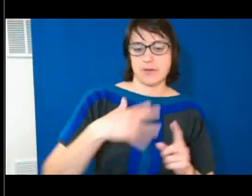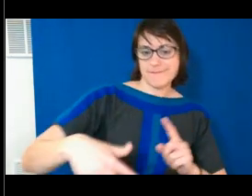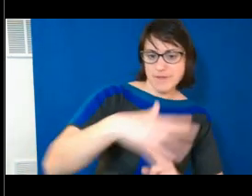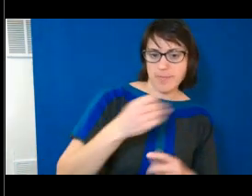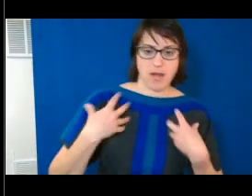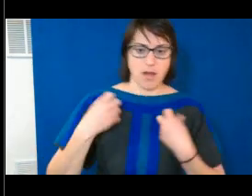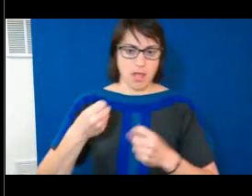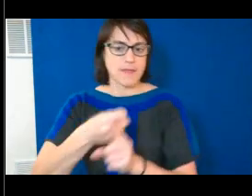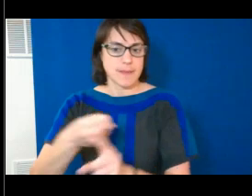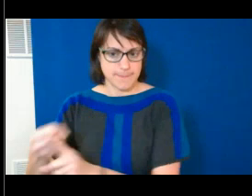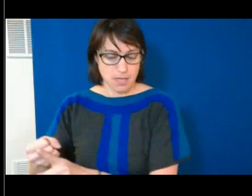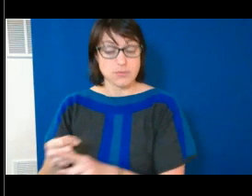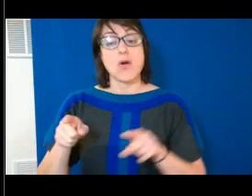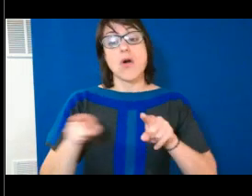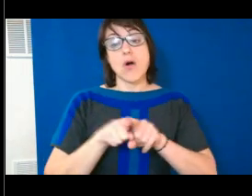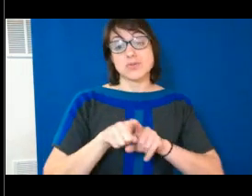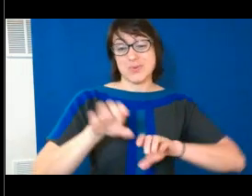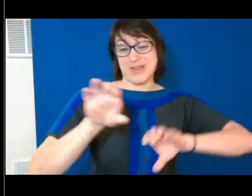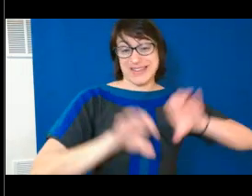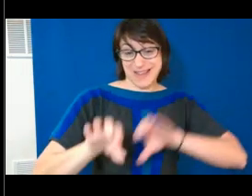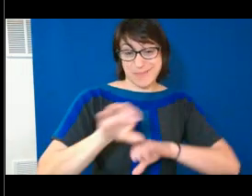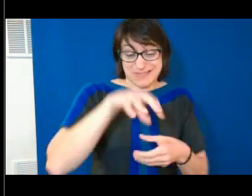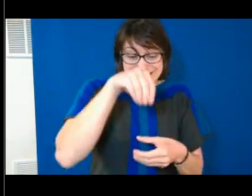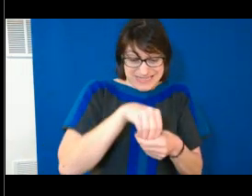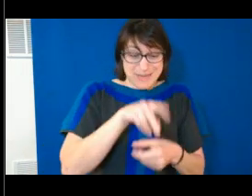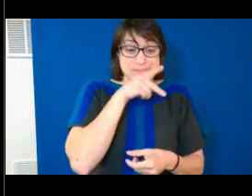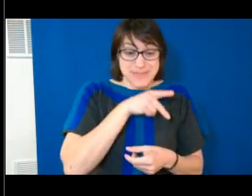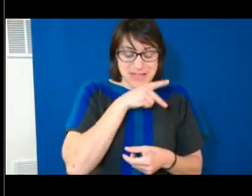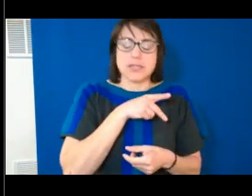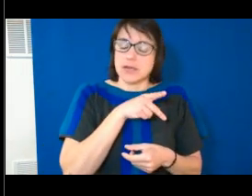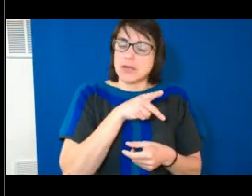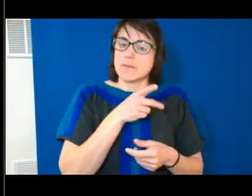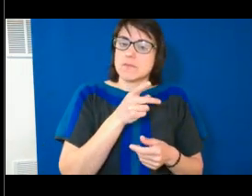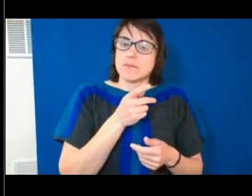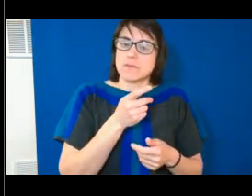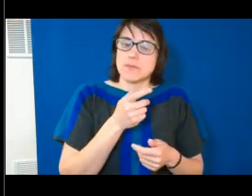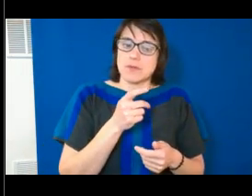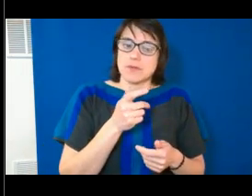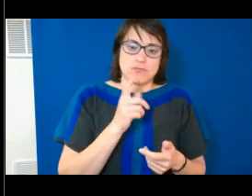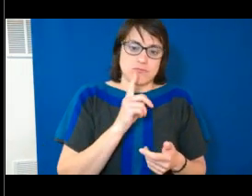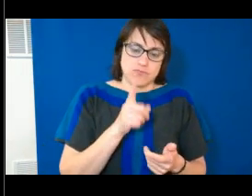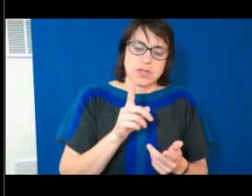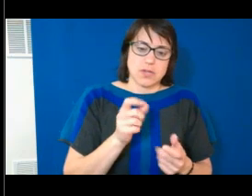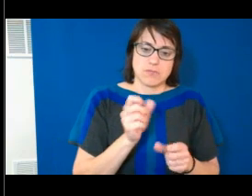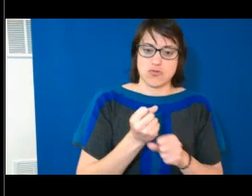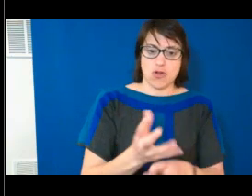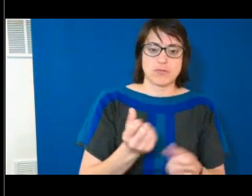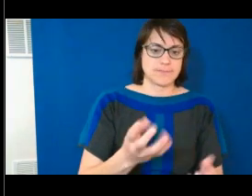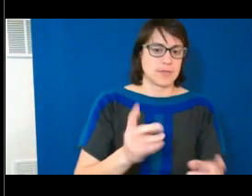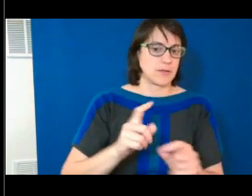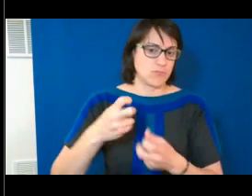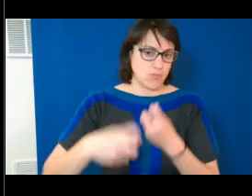all the different chemicals that are added to plastic pose. We also have a variety of analytical methods that we use to measure and collect